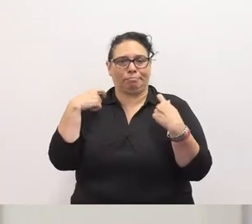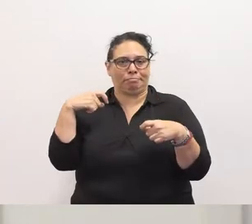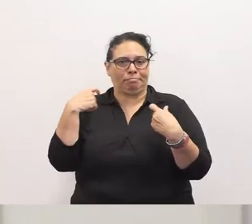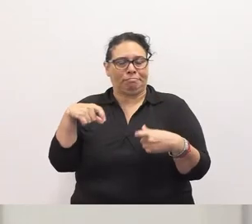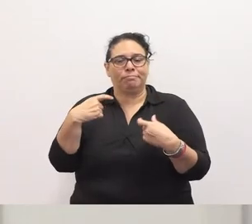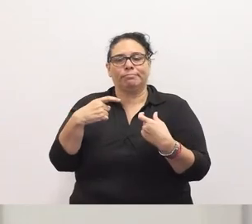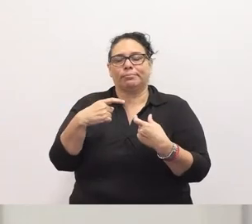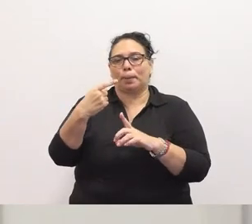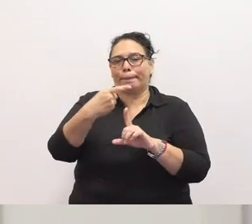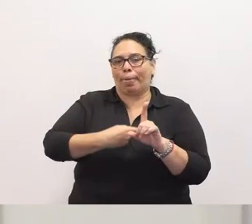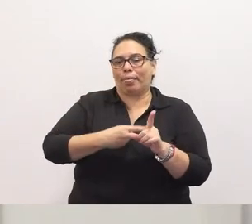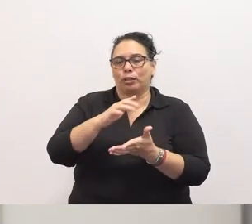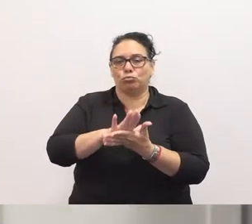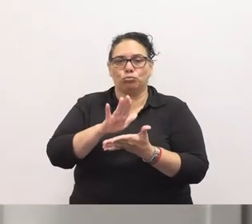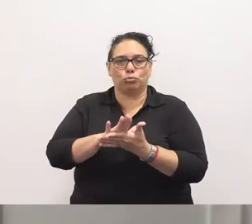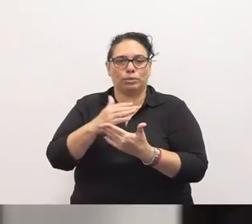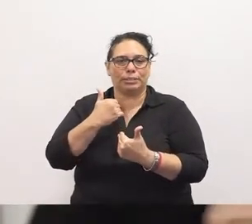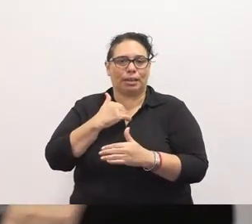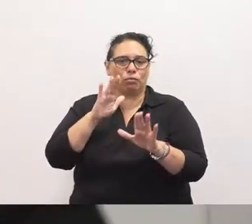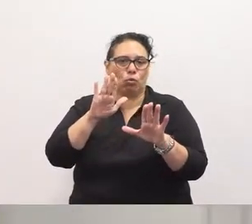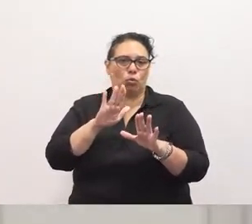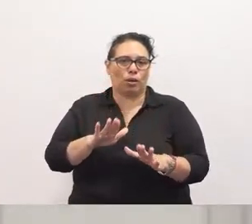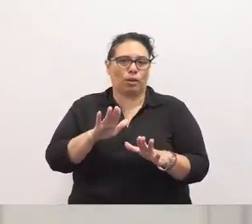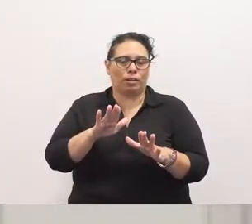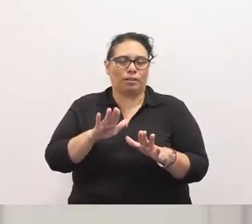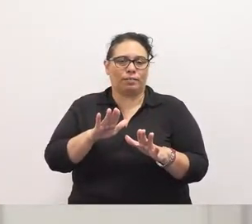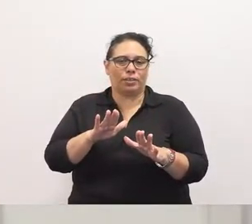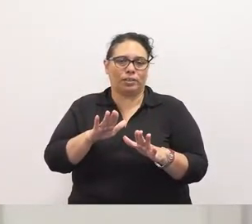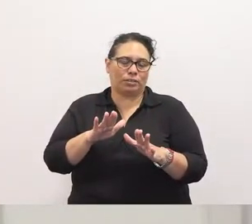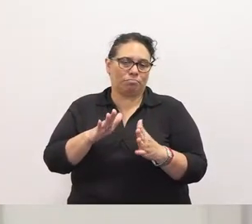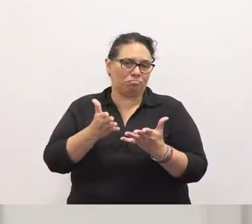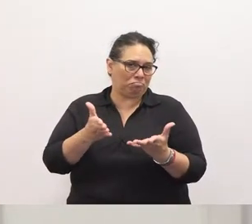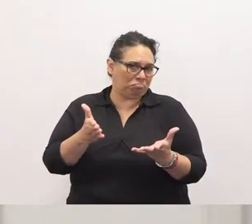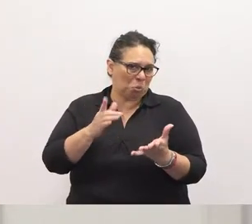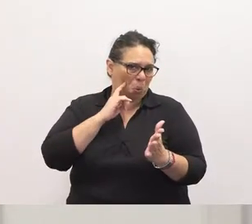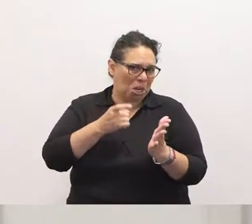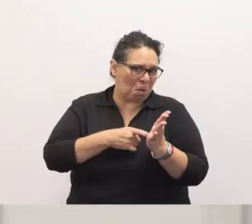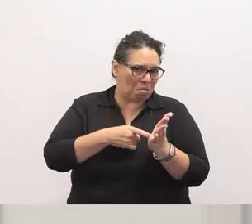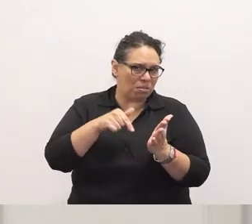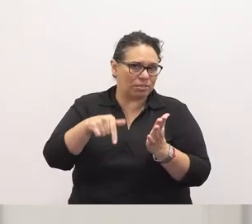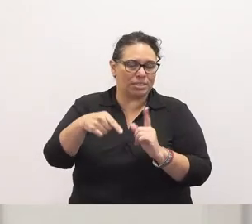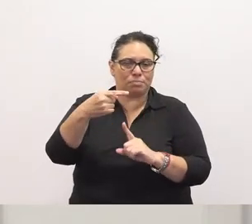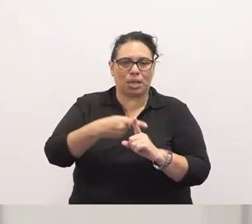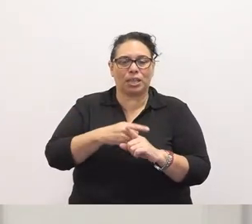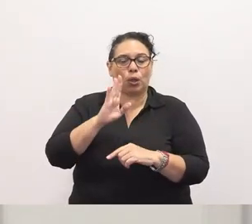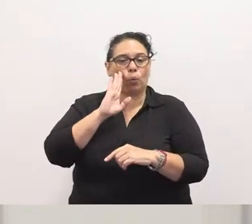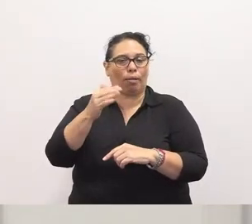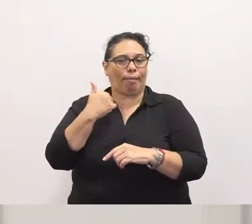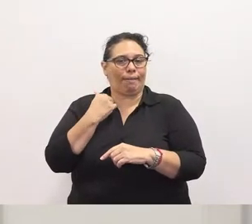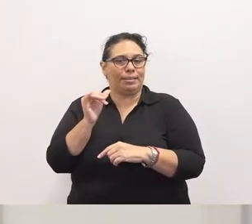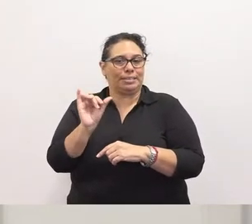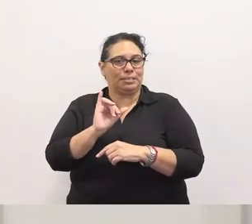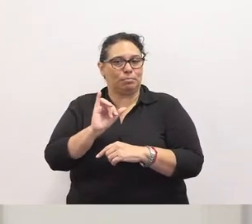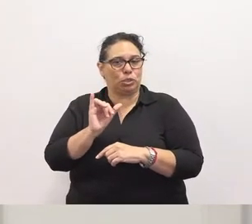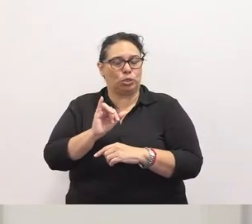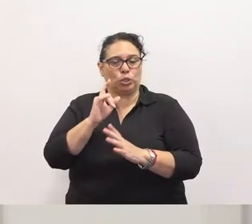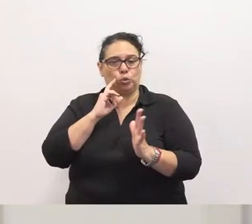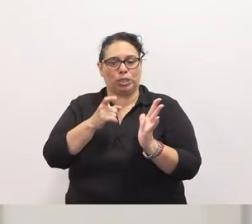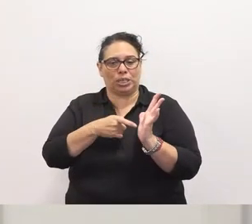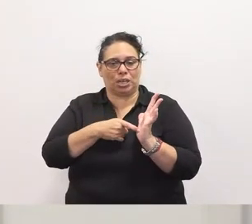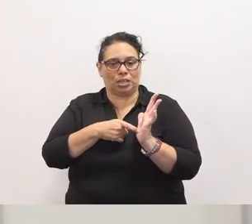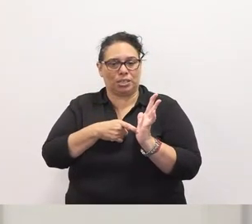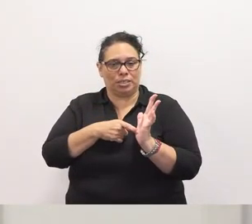And our schools have wonderful assets to acknowledge this month, and we'll have similar assets to acknowledge